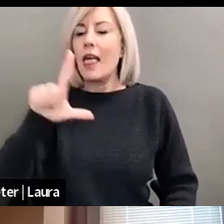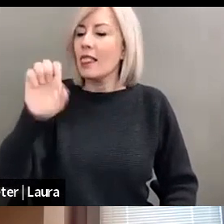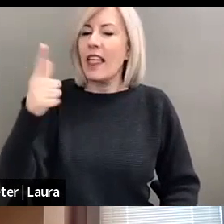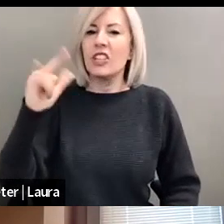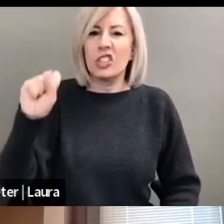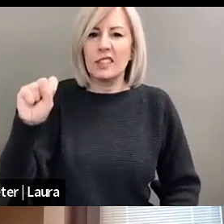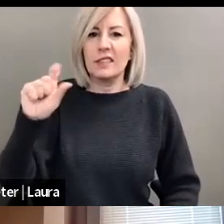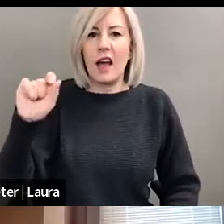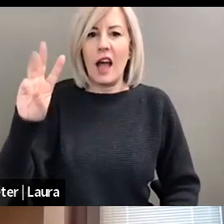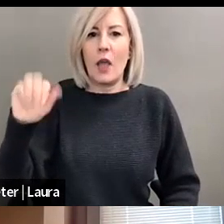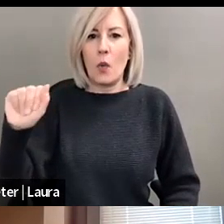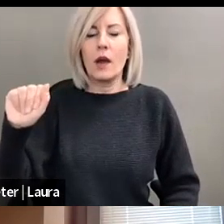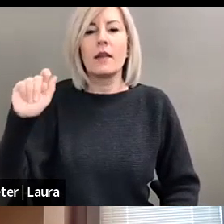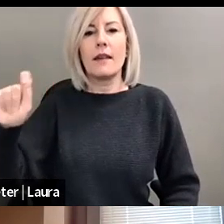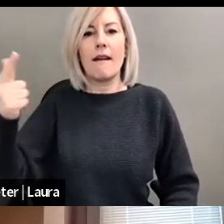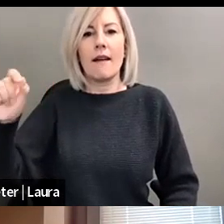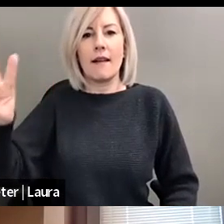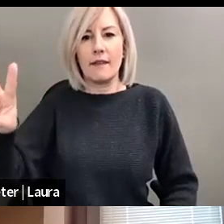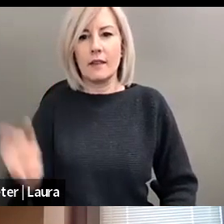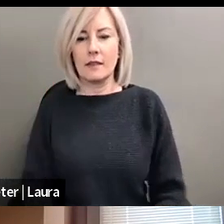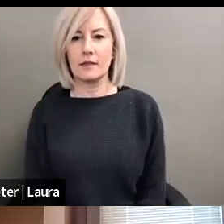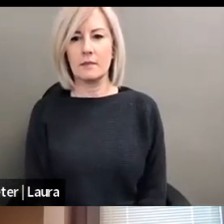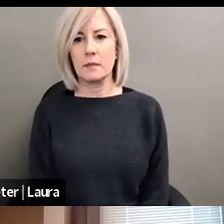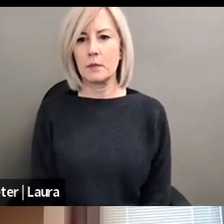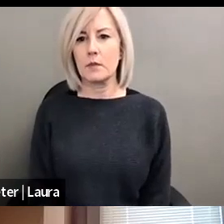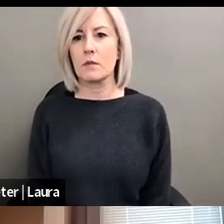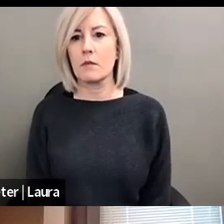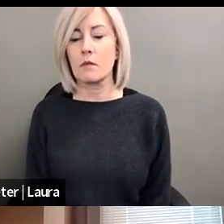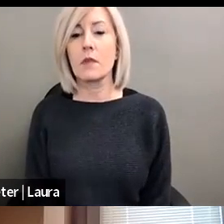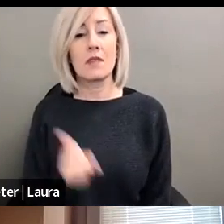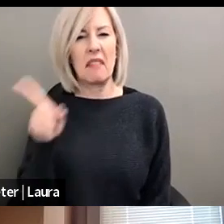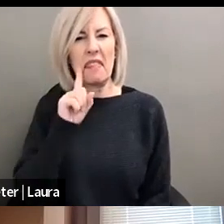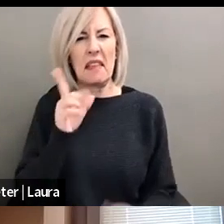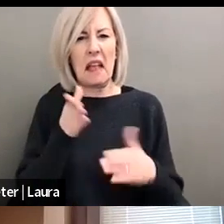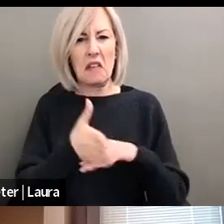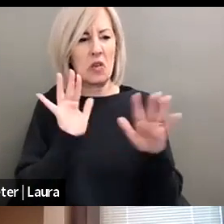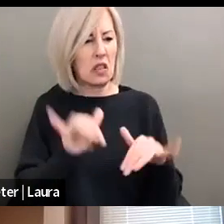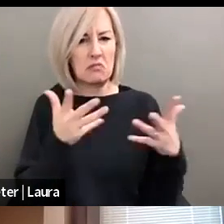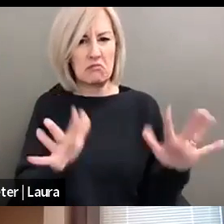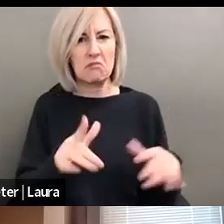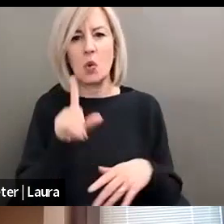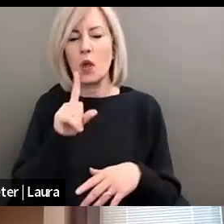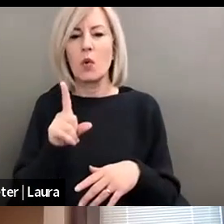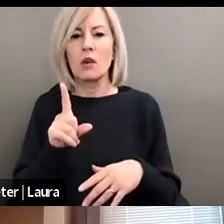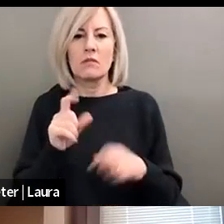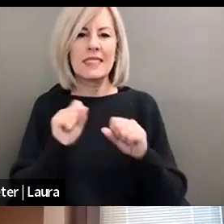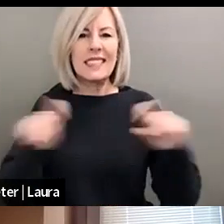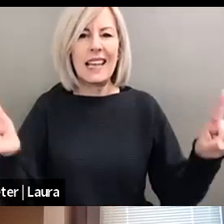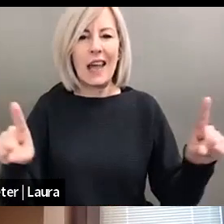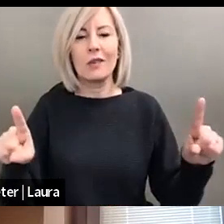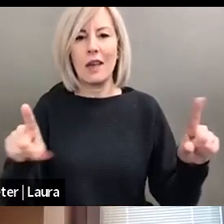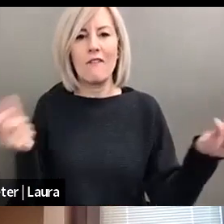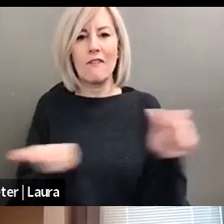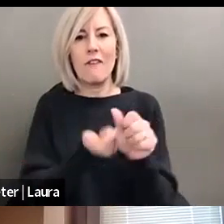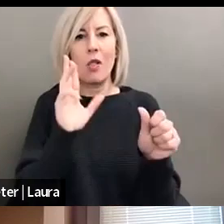www.legis.iowa.gov. Excellent. I think after this event, Kelly and I will work together to do a follow-up email to all of our participants